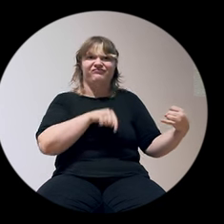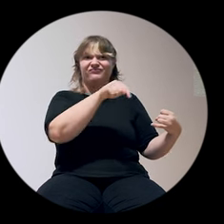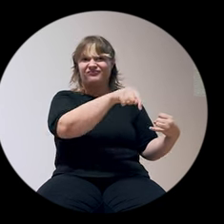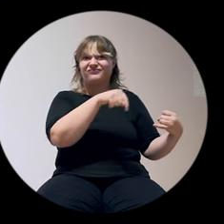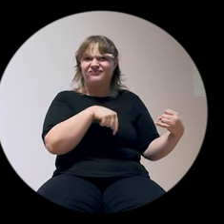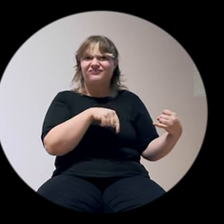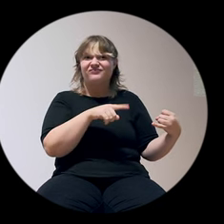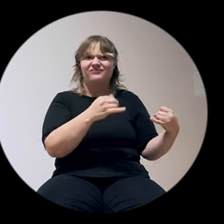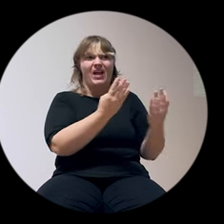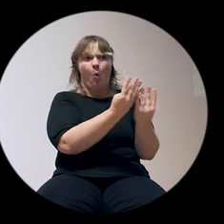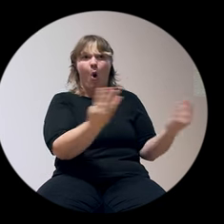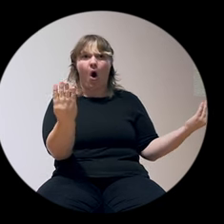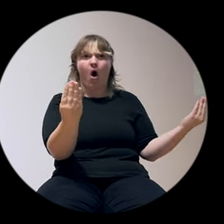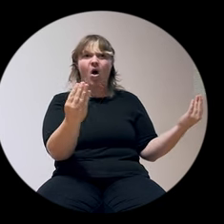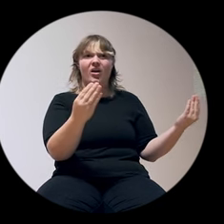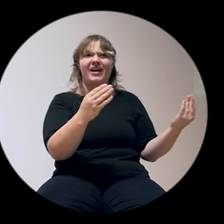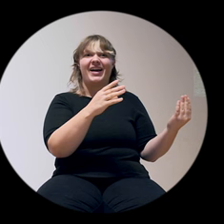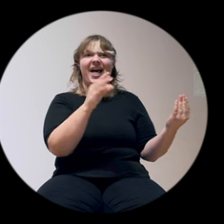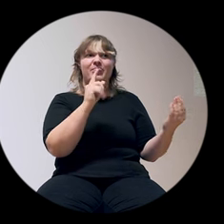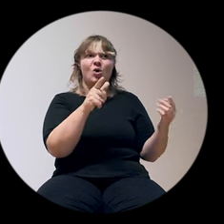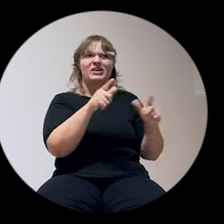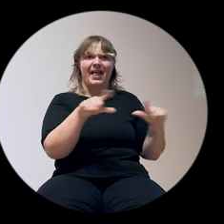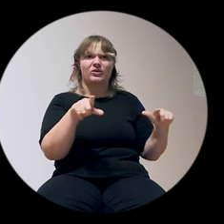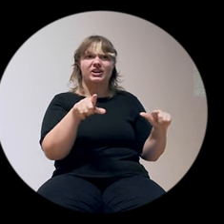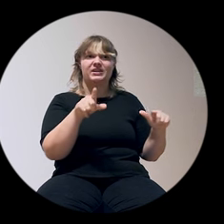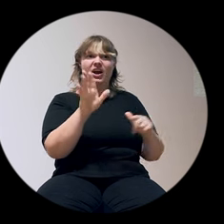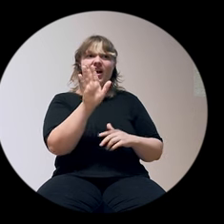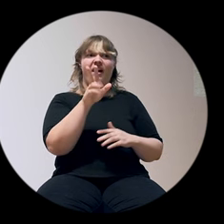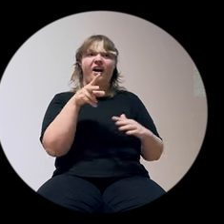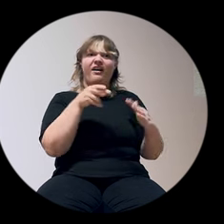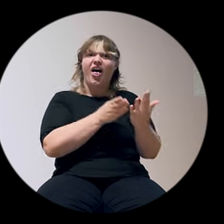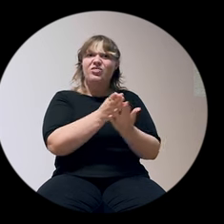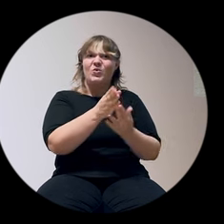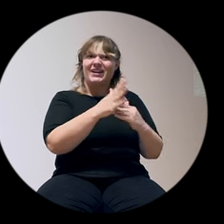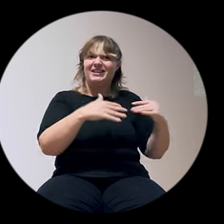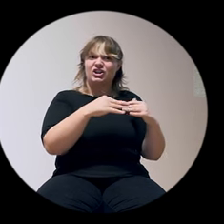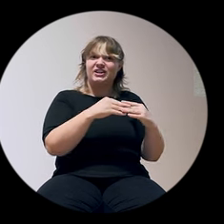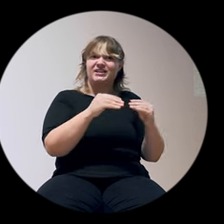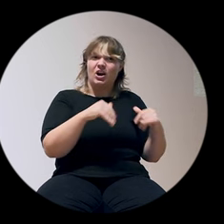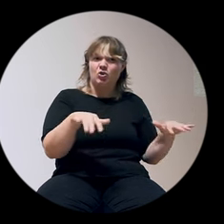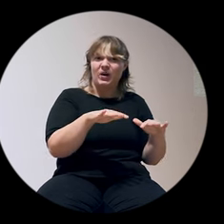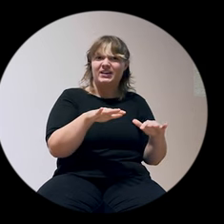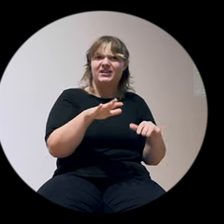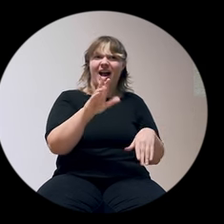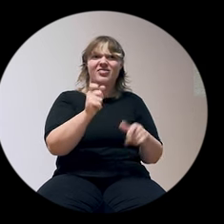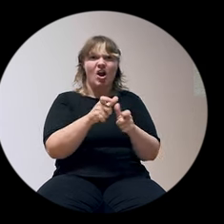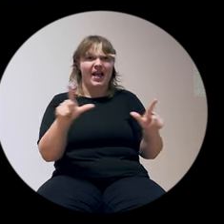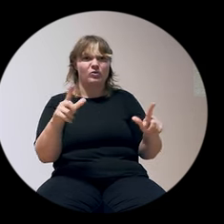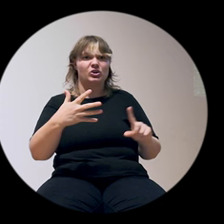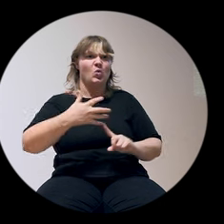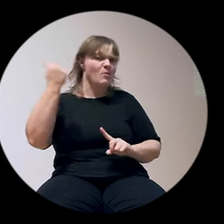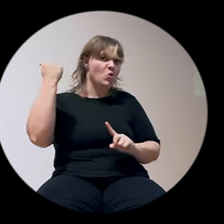That border wall and those languages cut through indigenous territories. Those languages